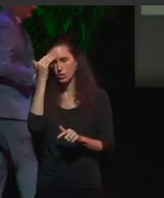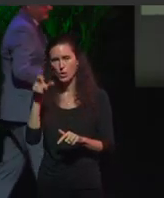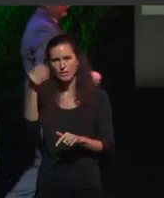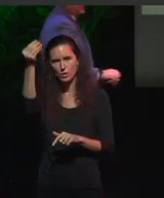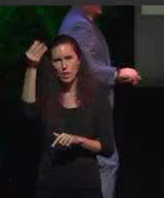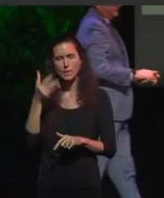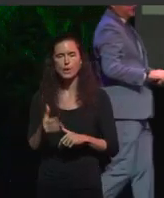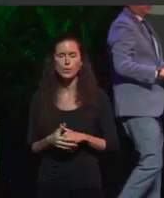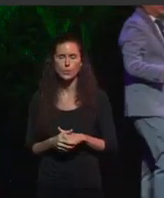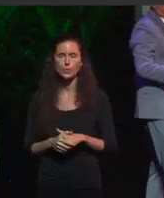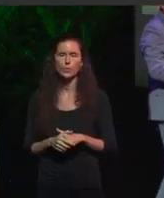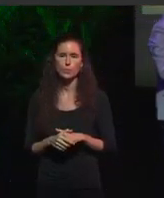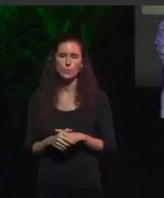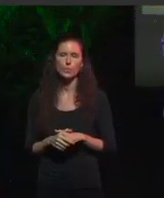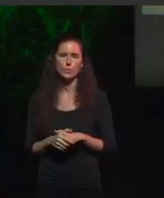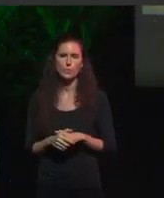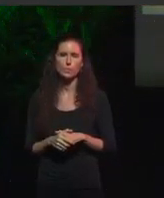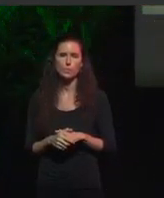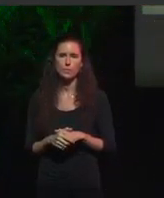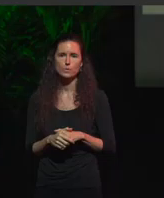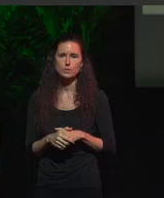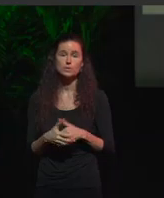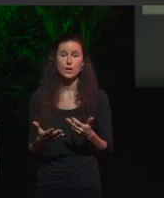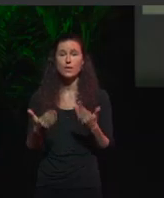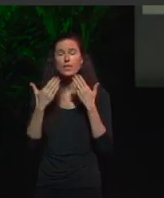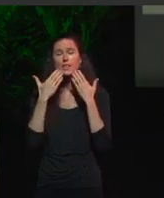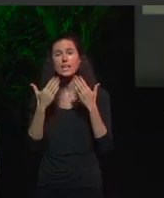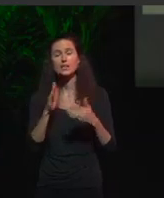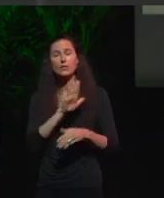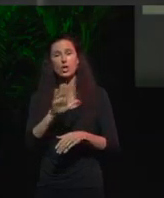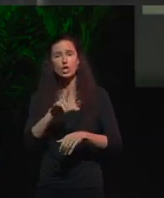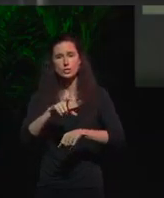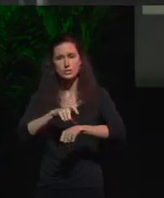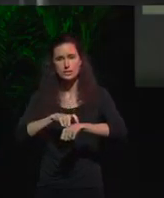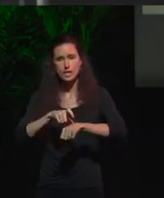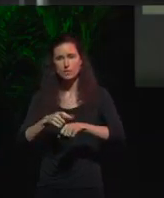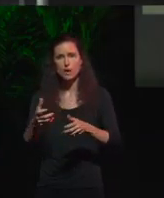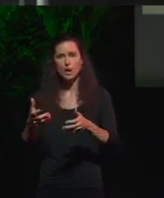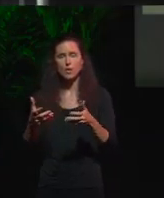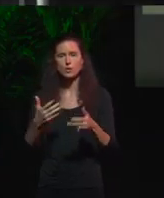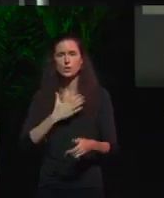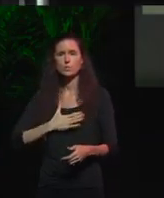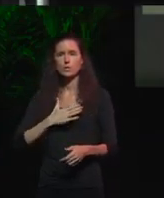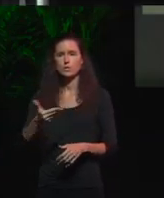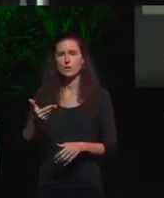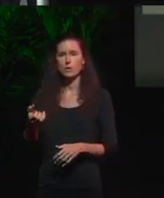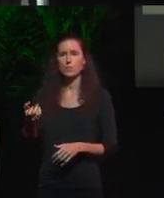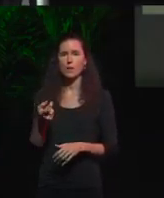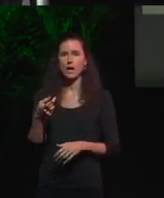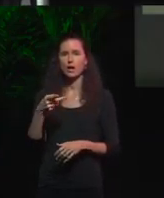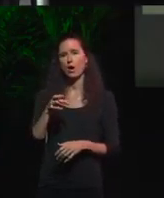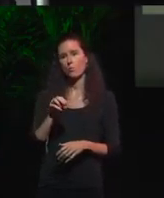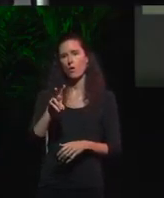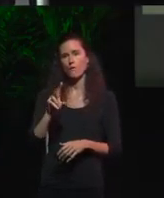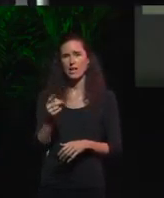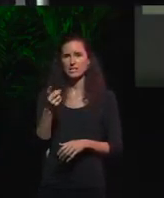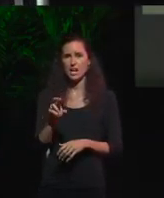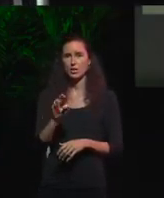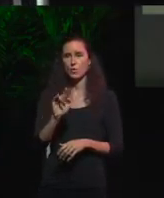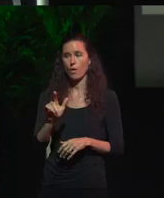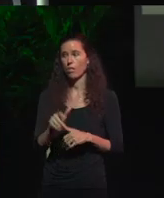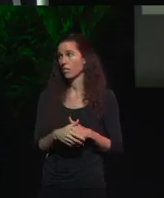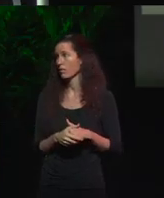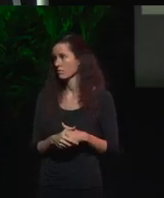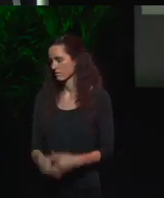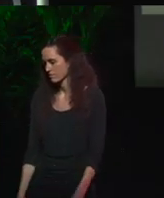know. So thank you for your time, and I want to please welcome back our provost, Dr. John Wall.